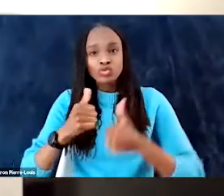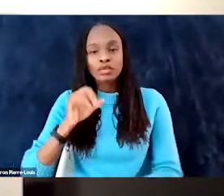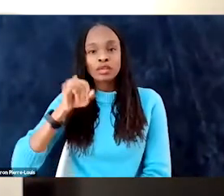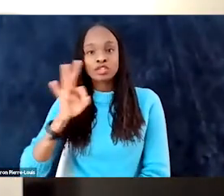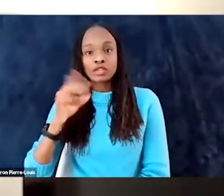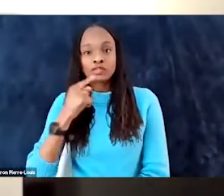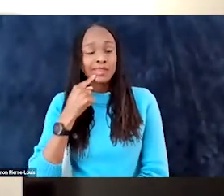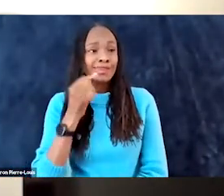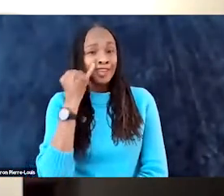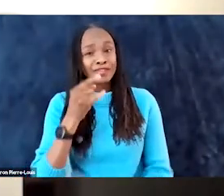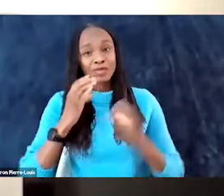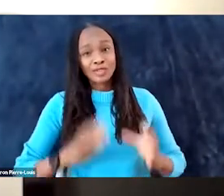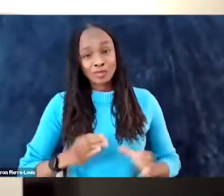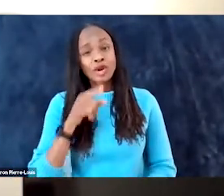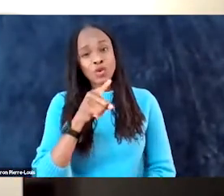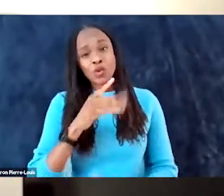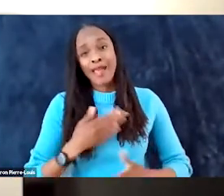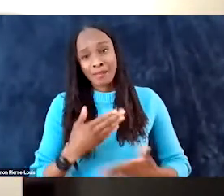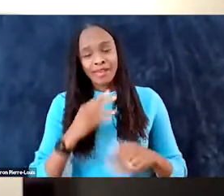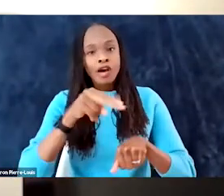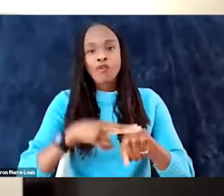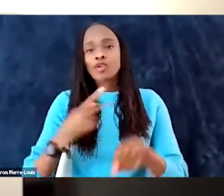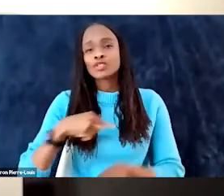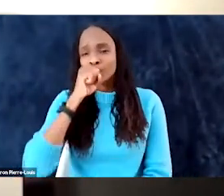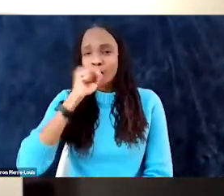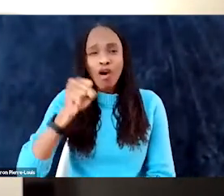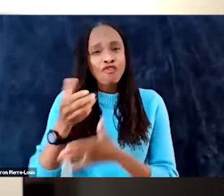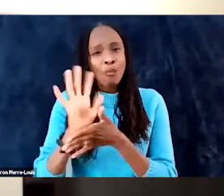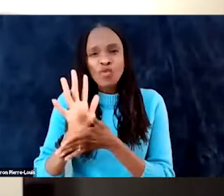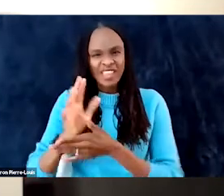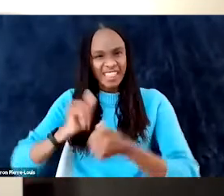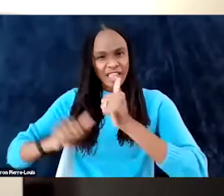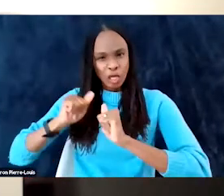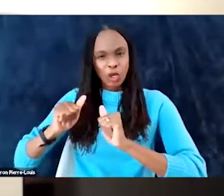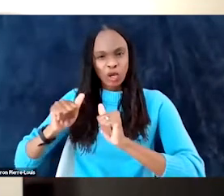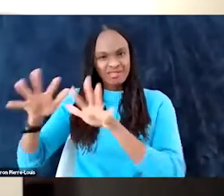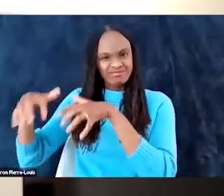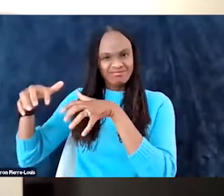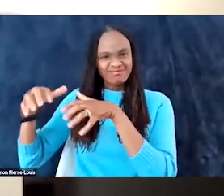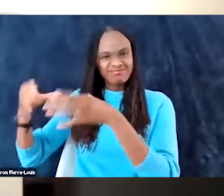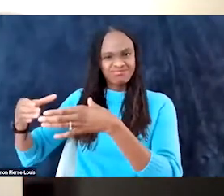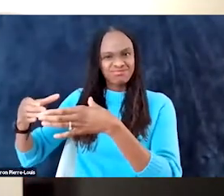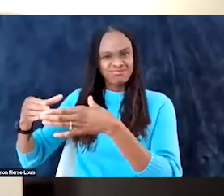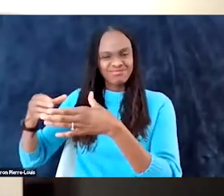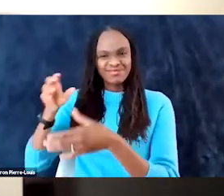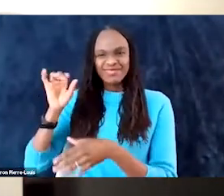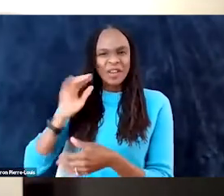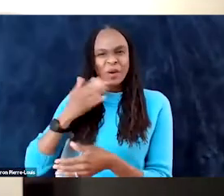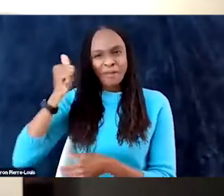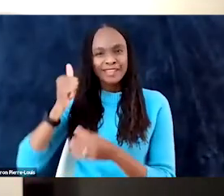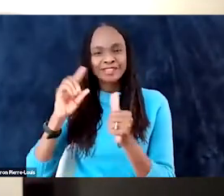consumer, you're happy. I mean, of course, we love movie theaters, the best first date experience